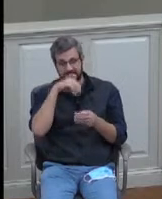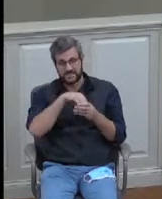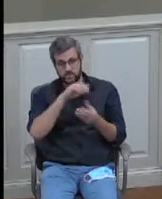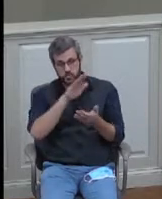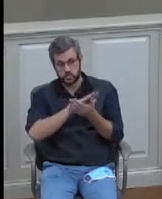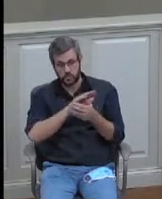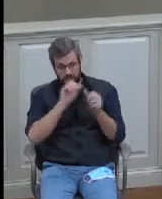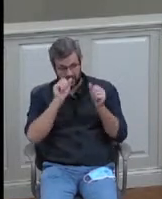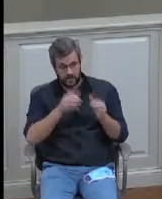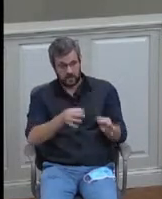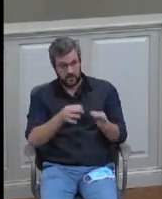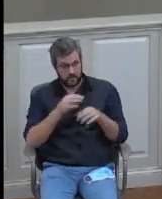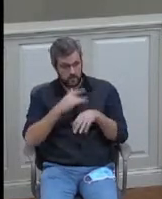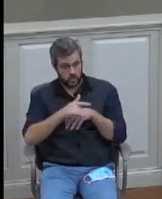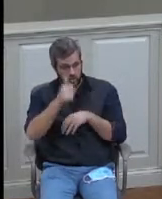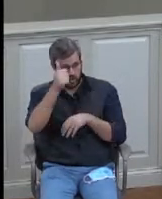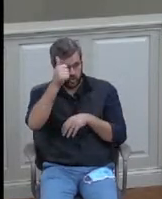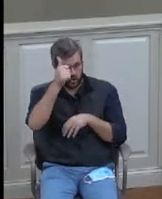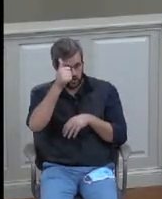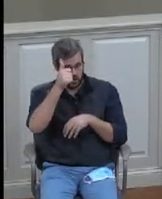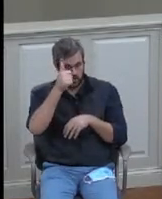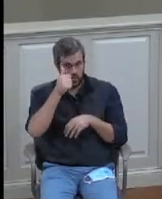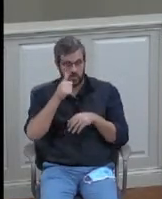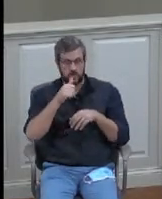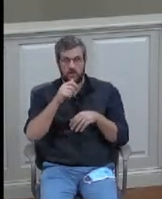earlier? 11 o'clock. Yes.